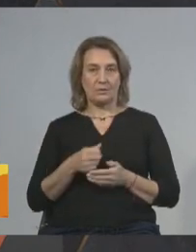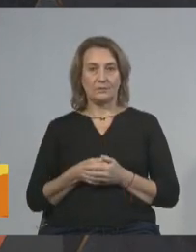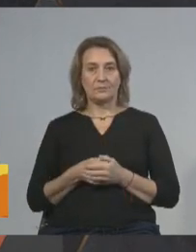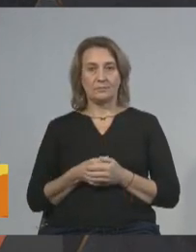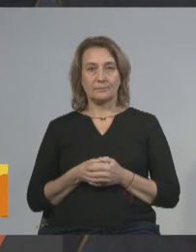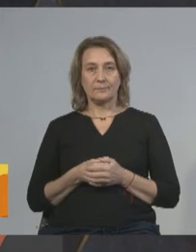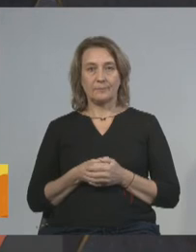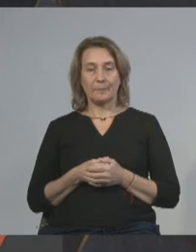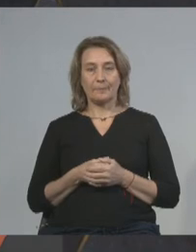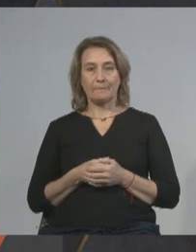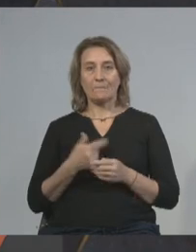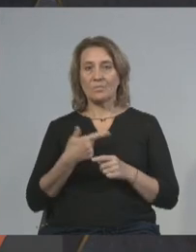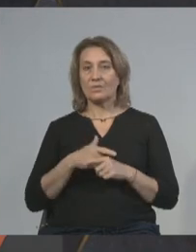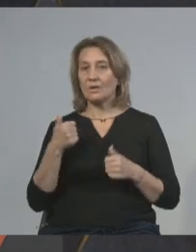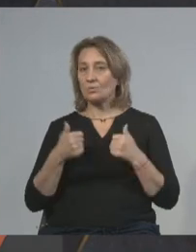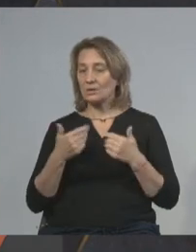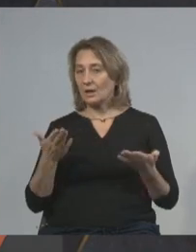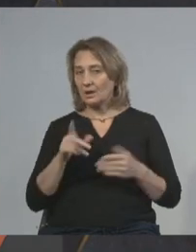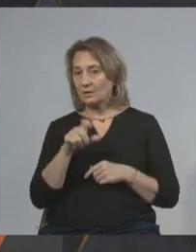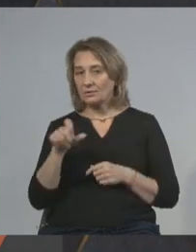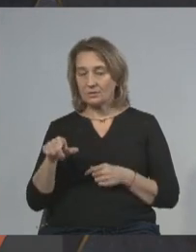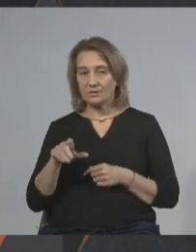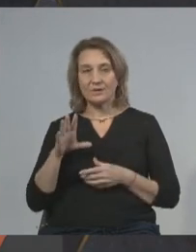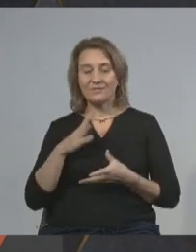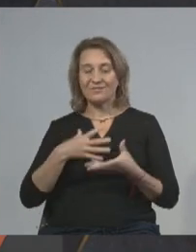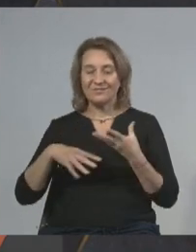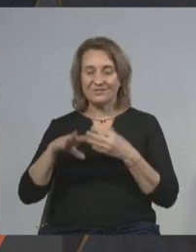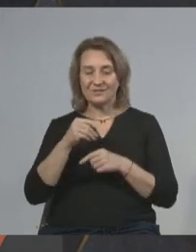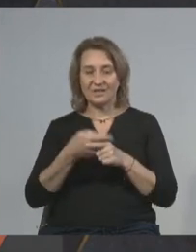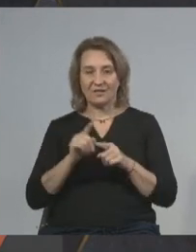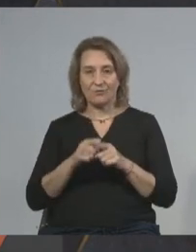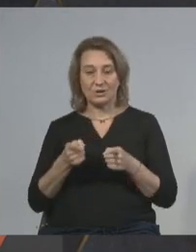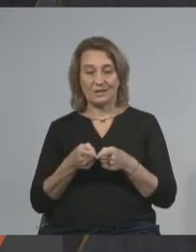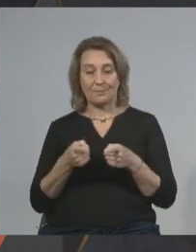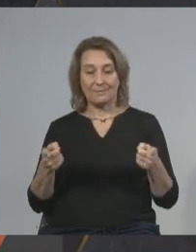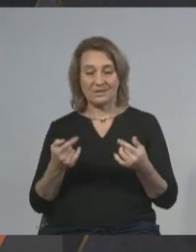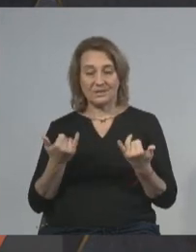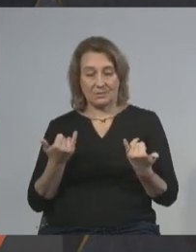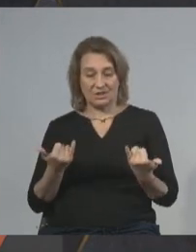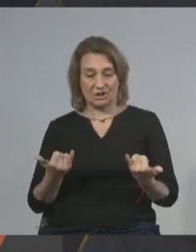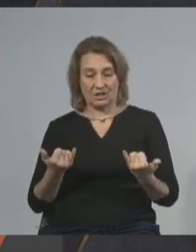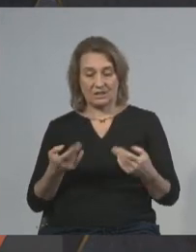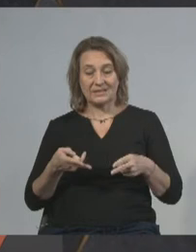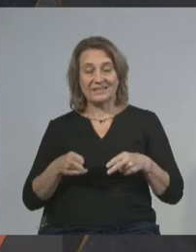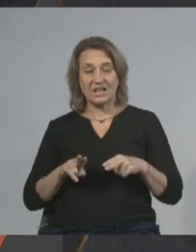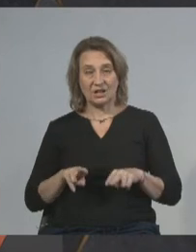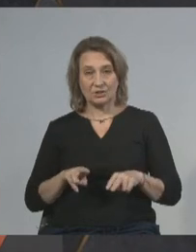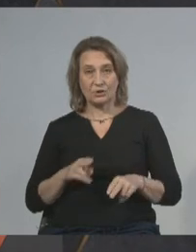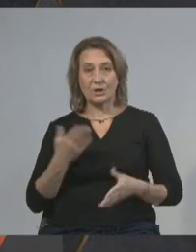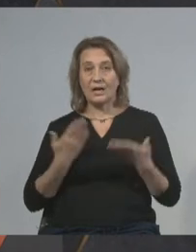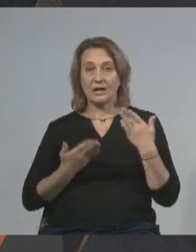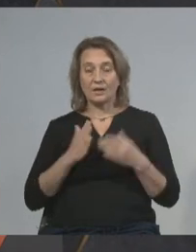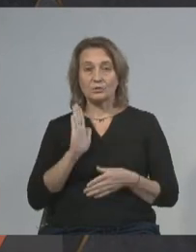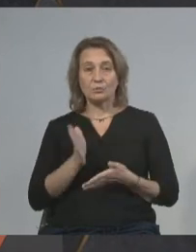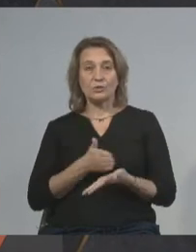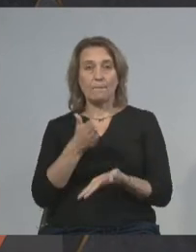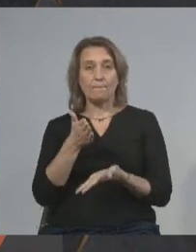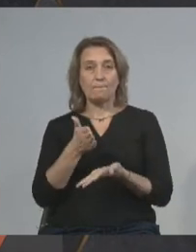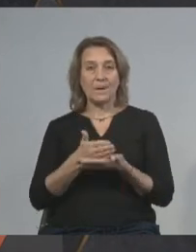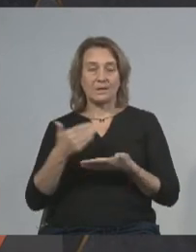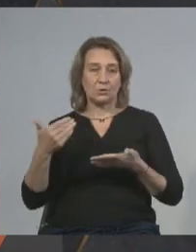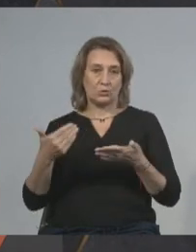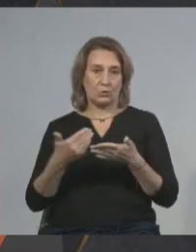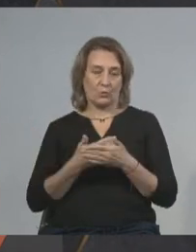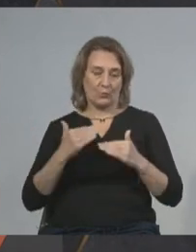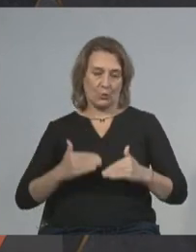the point of view of content and distrib content distribution all these processes which are ongoing right now they will remain